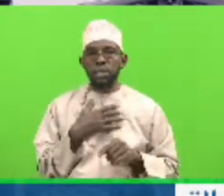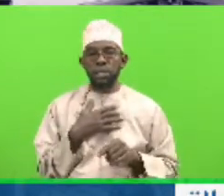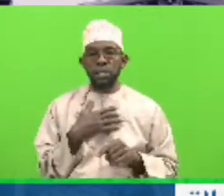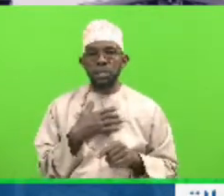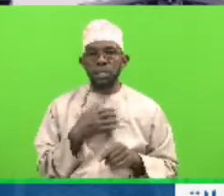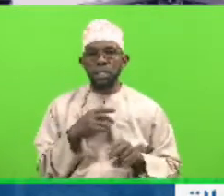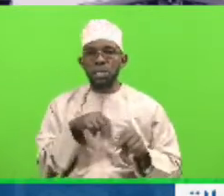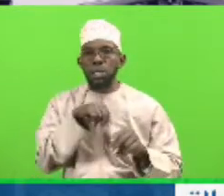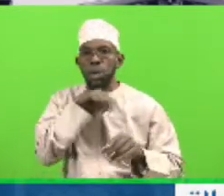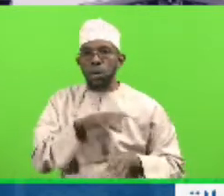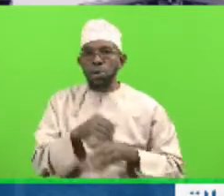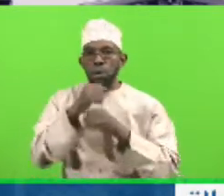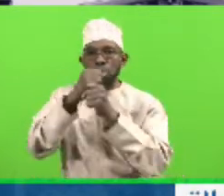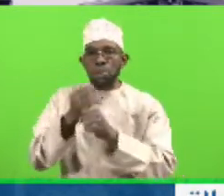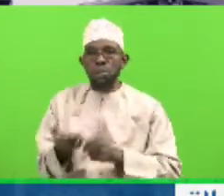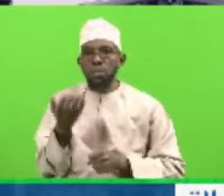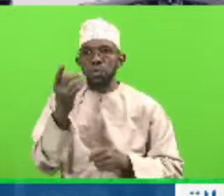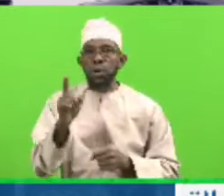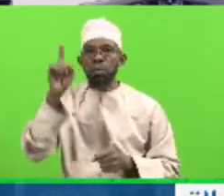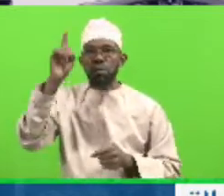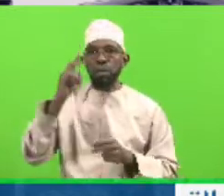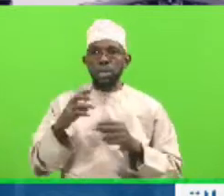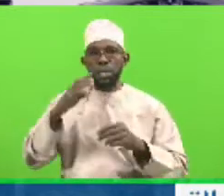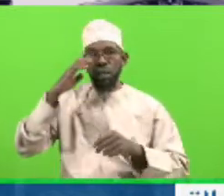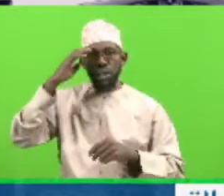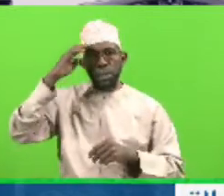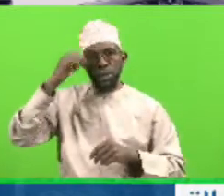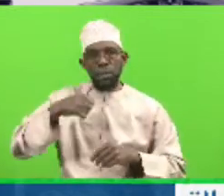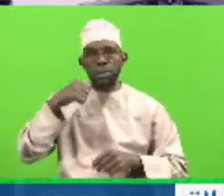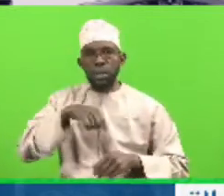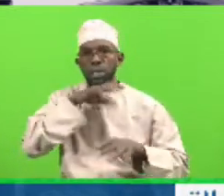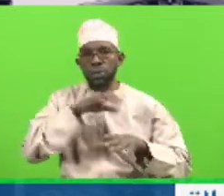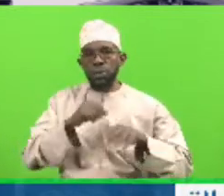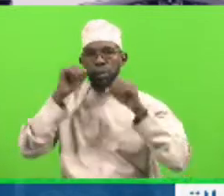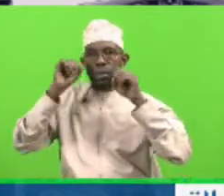our Prophet Muhammad sallallahu alaihi wasallam feared for this ummah.